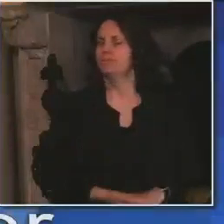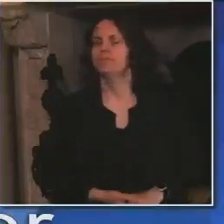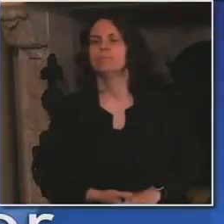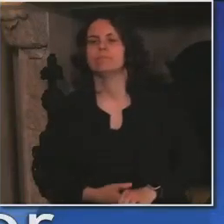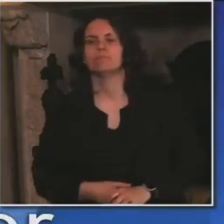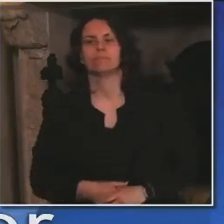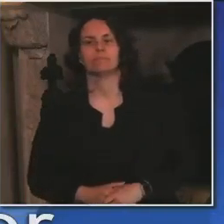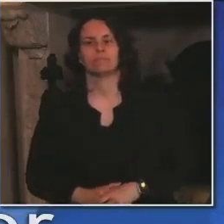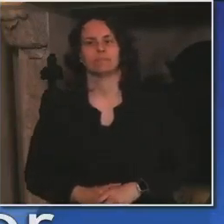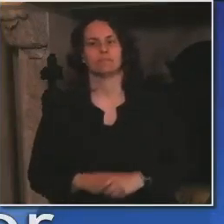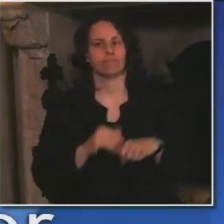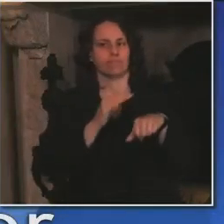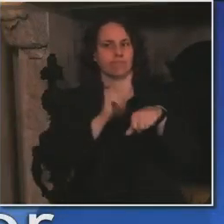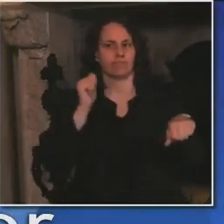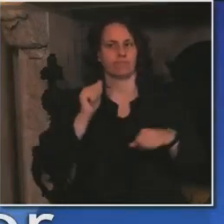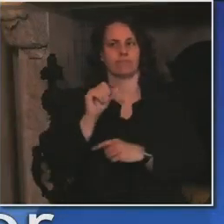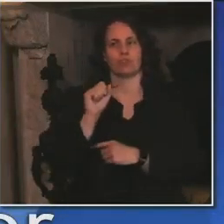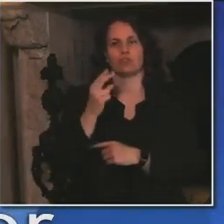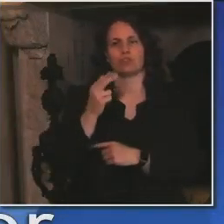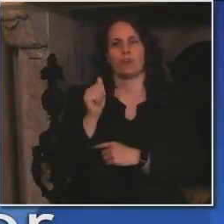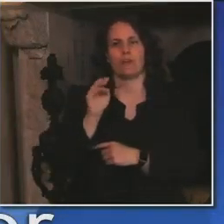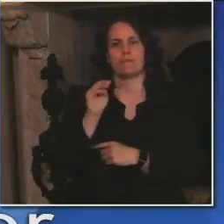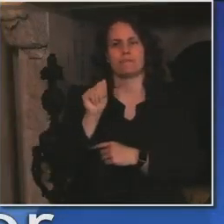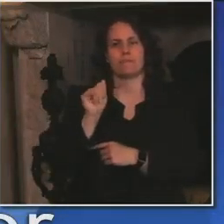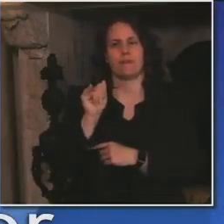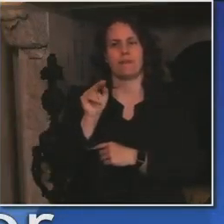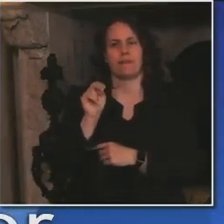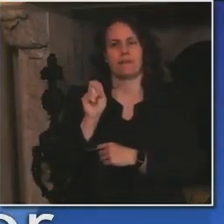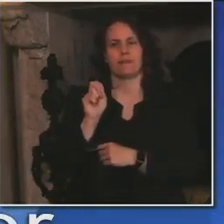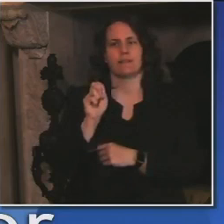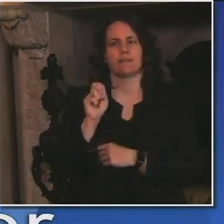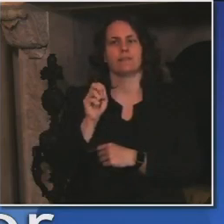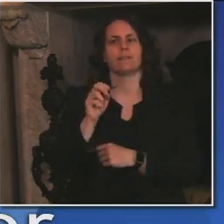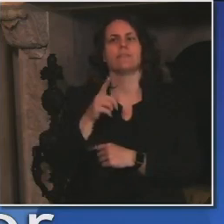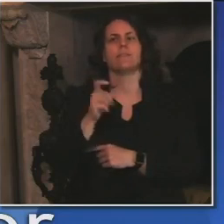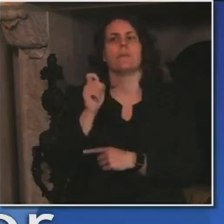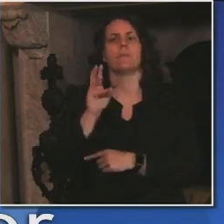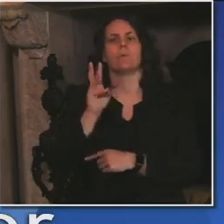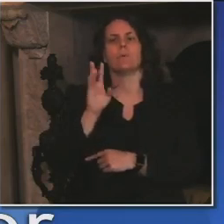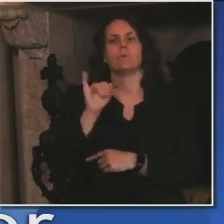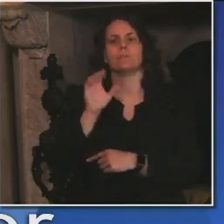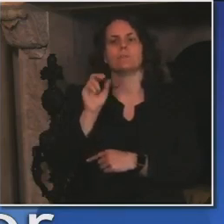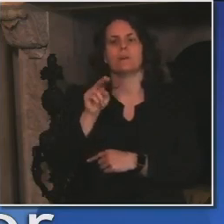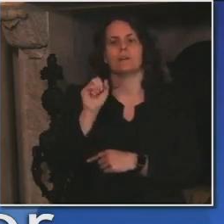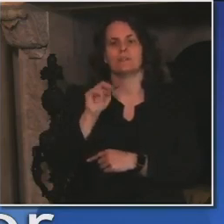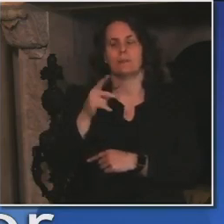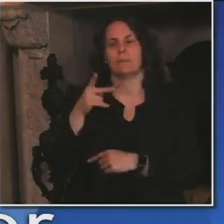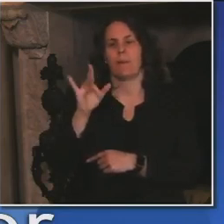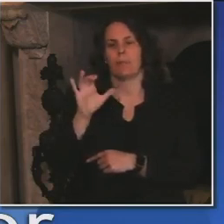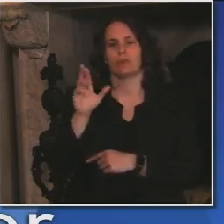Shemaine? Hi, this is Miranda Suarez, filling in for